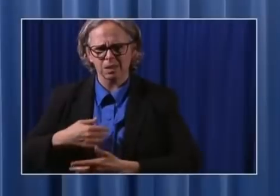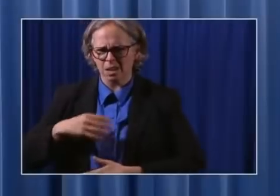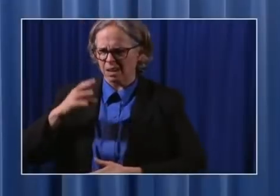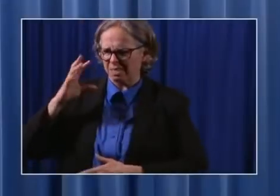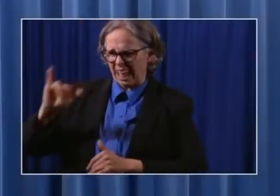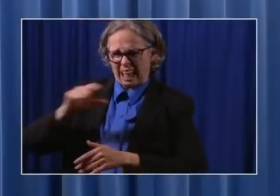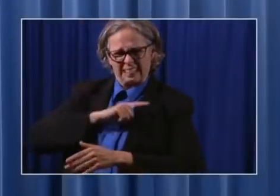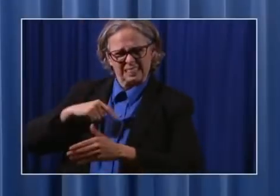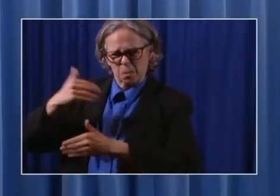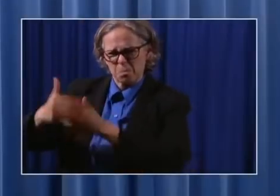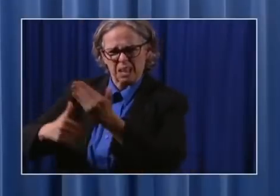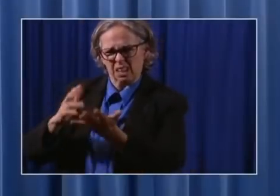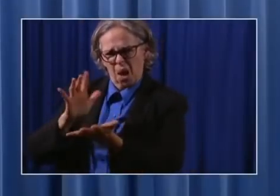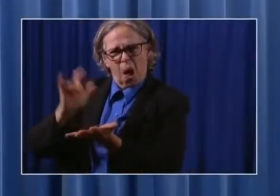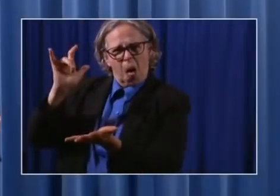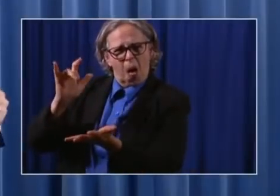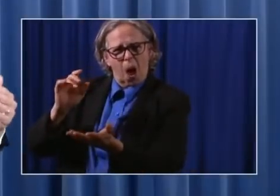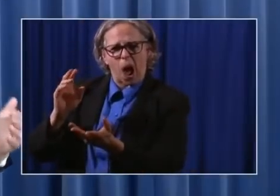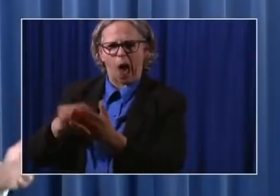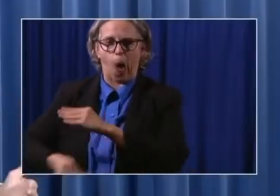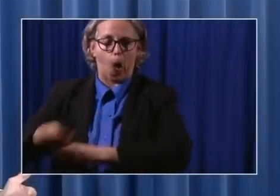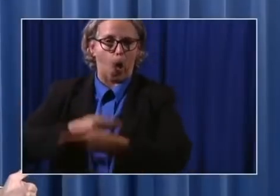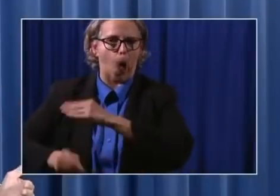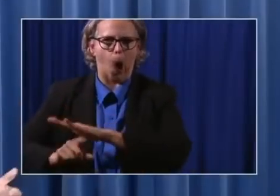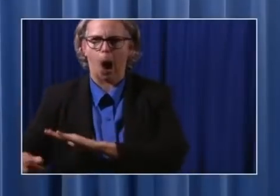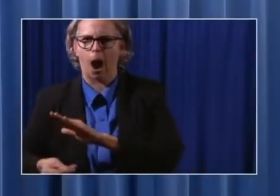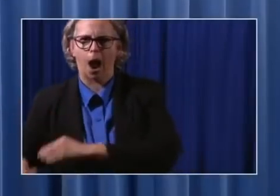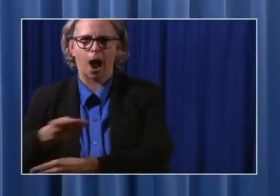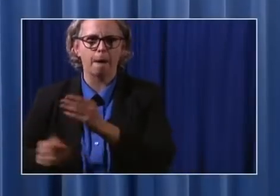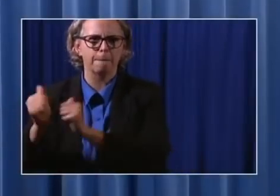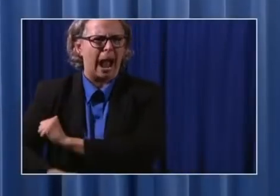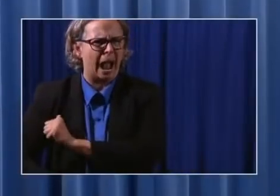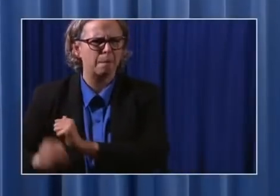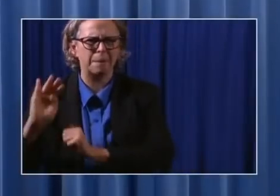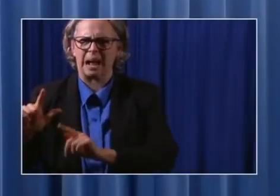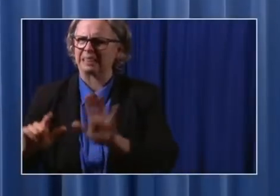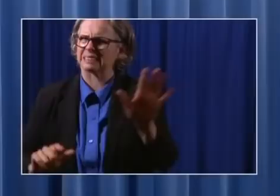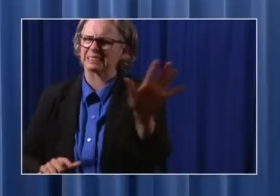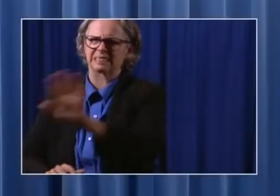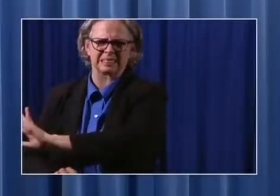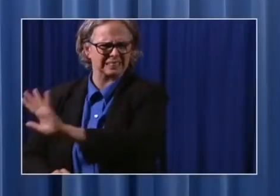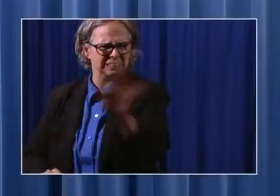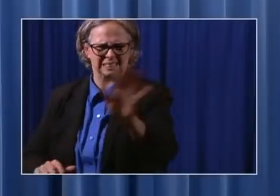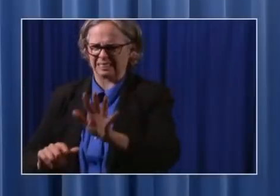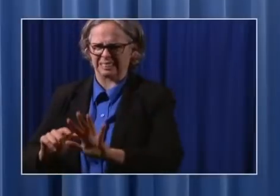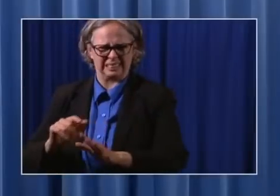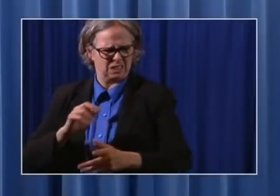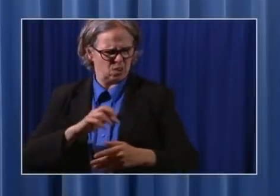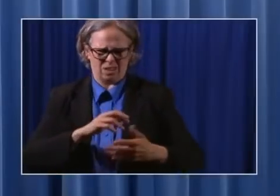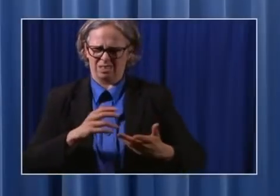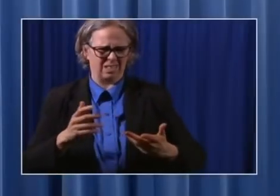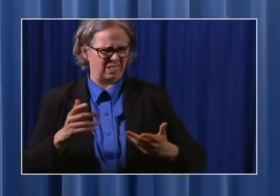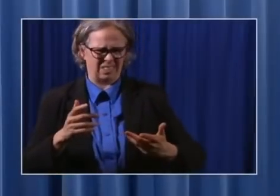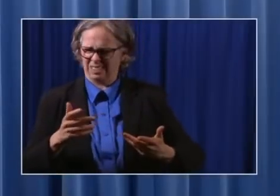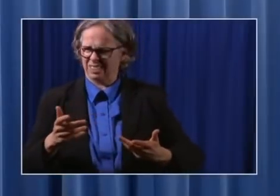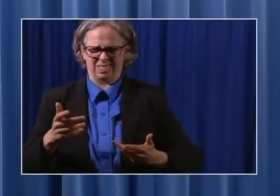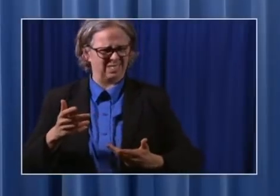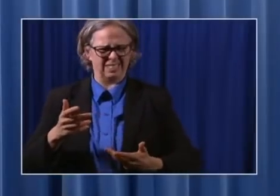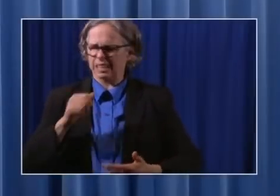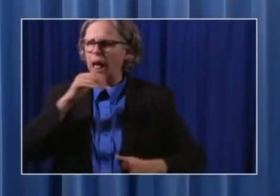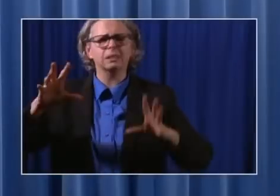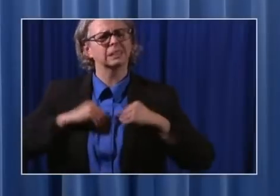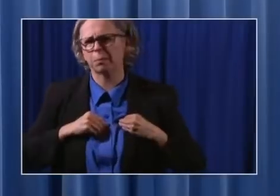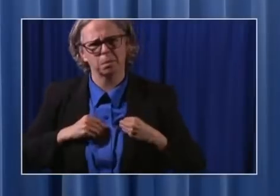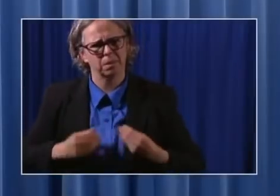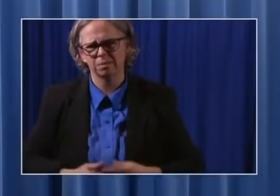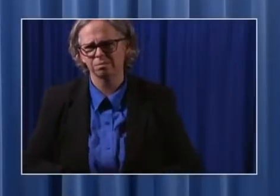it results, no matter what the result is, it's clear that that's not acceptable. And I think